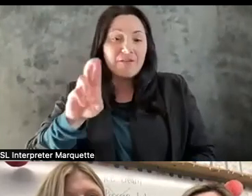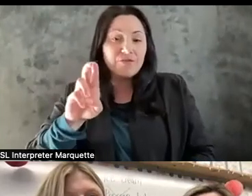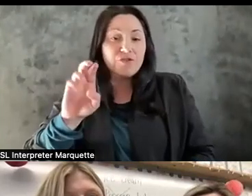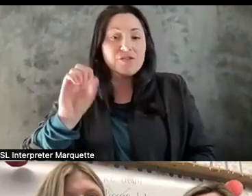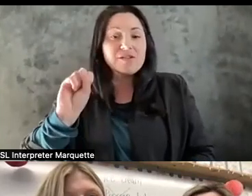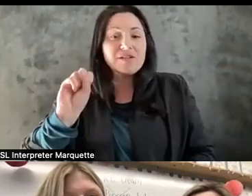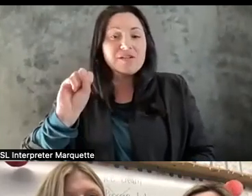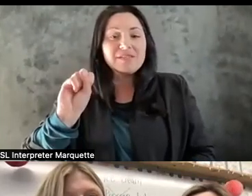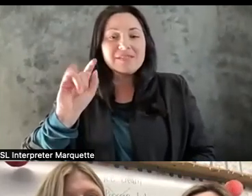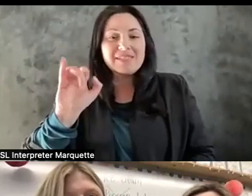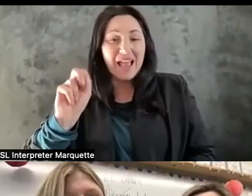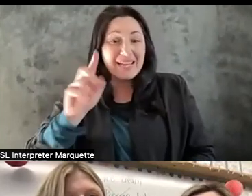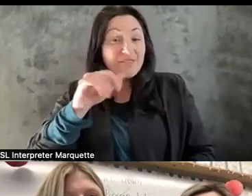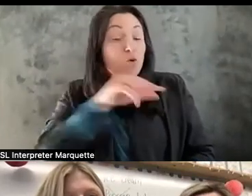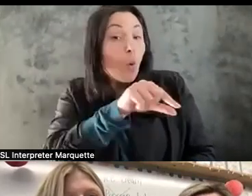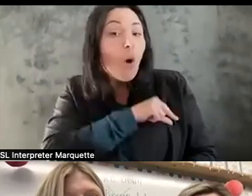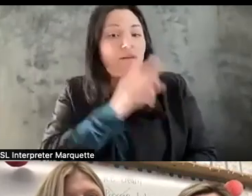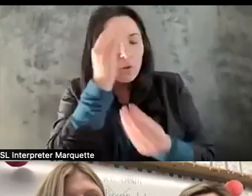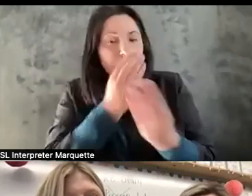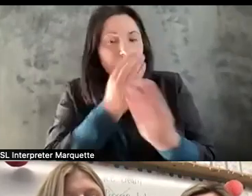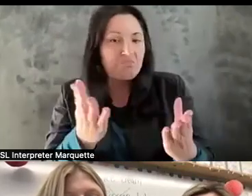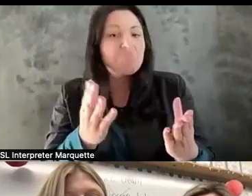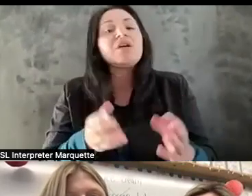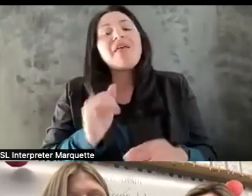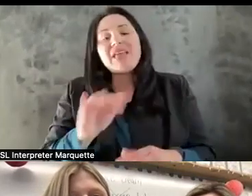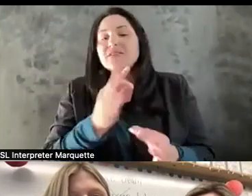will be notified, and that is a free program.